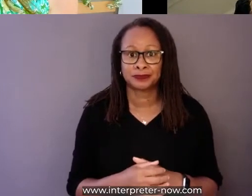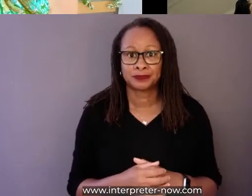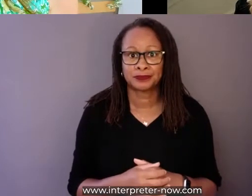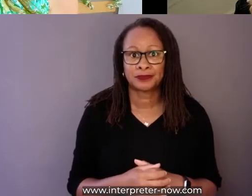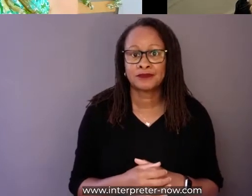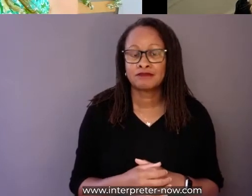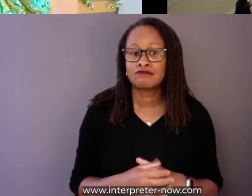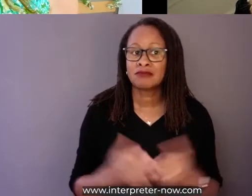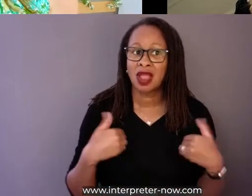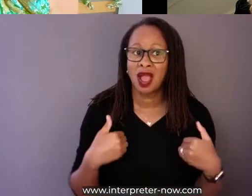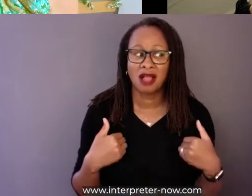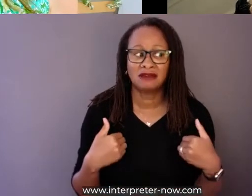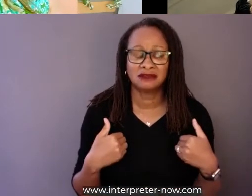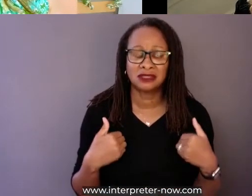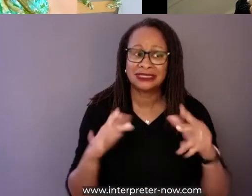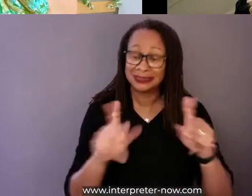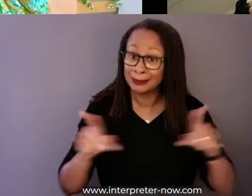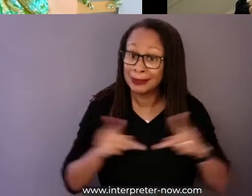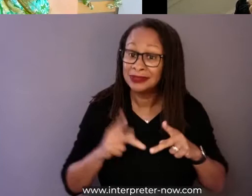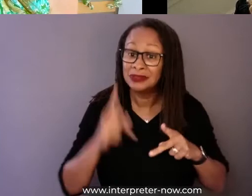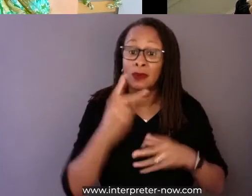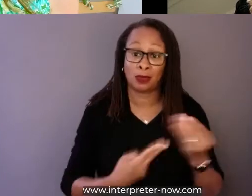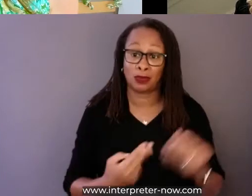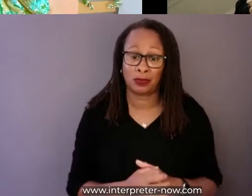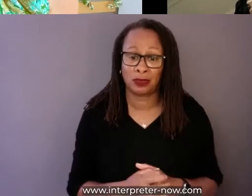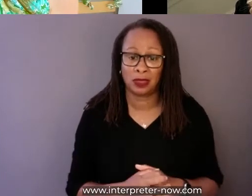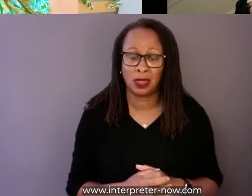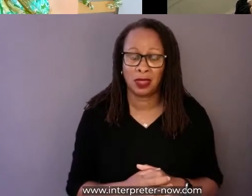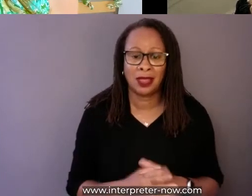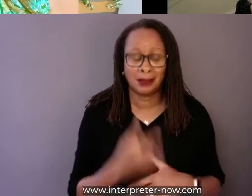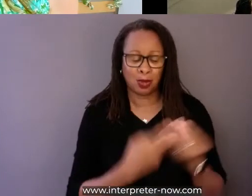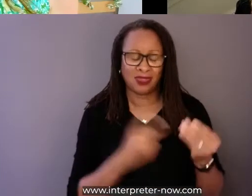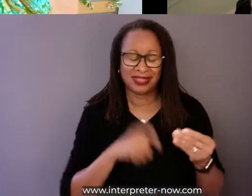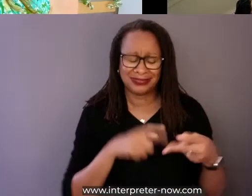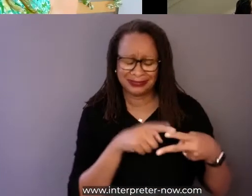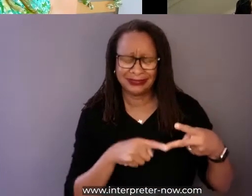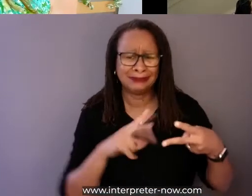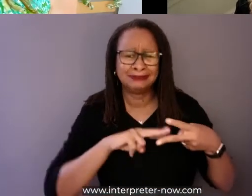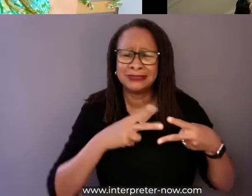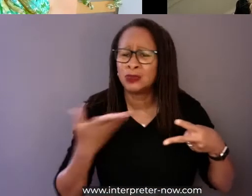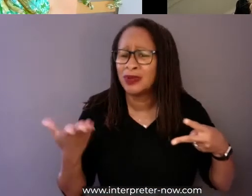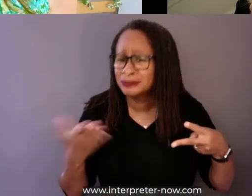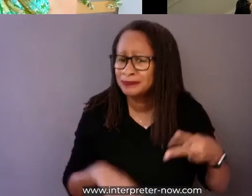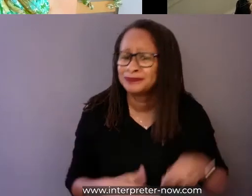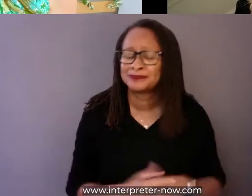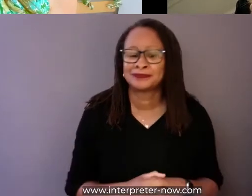there is room for both. And I think that when I say both, I haven't articulated what both means. I mean,